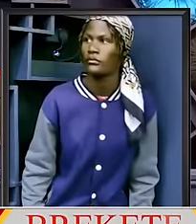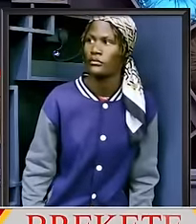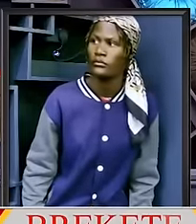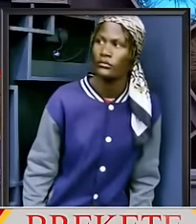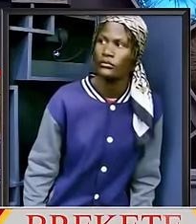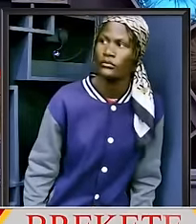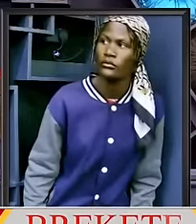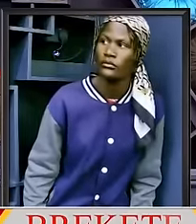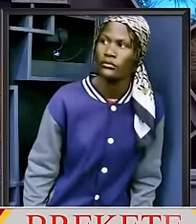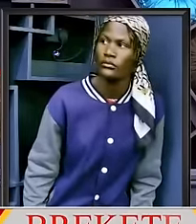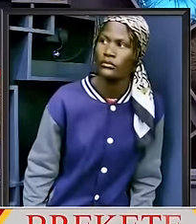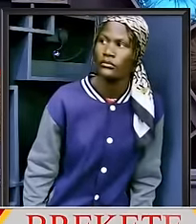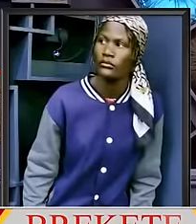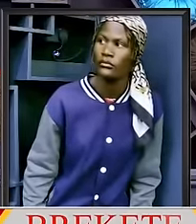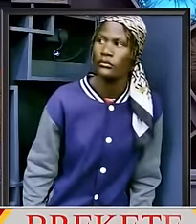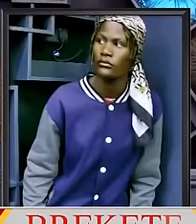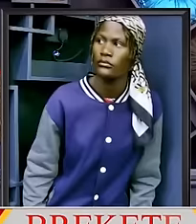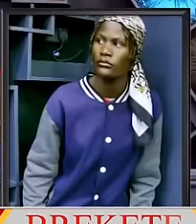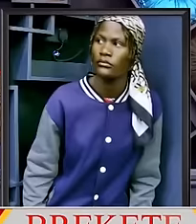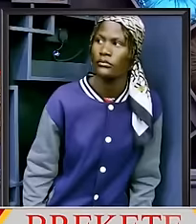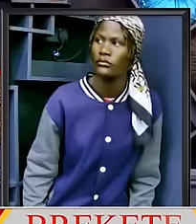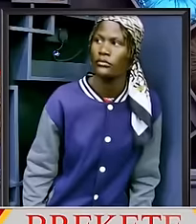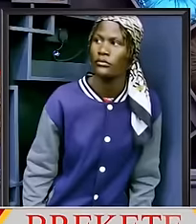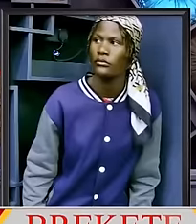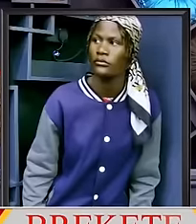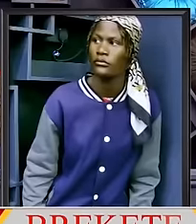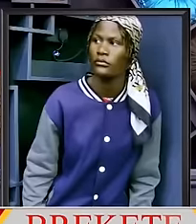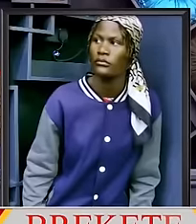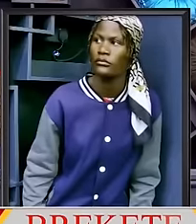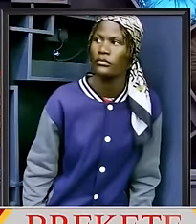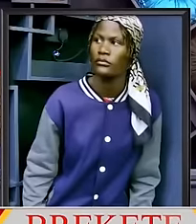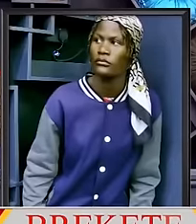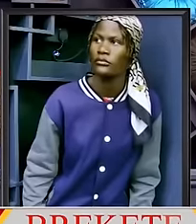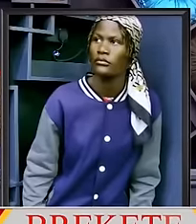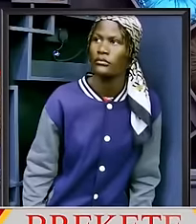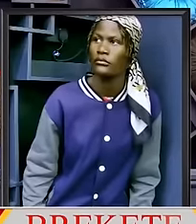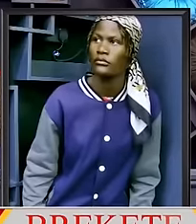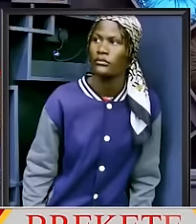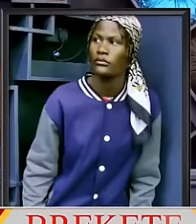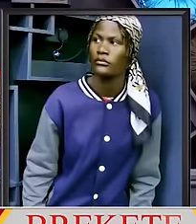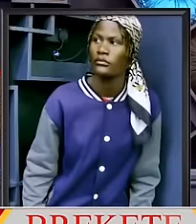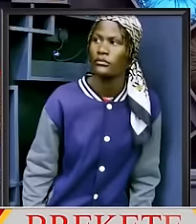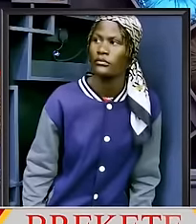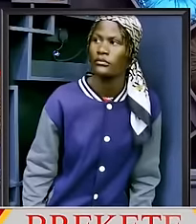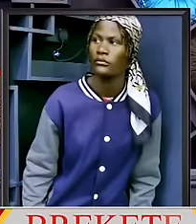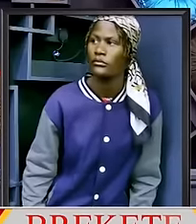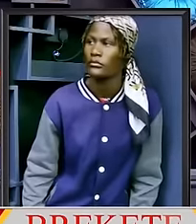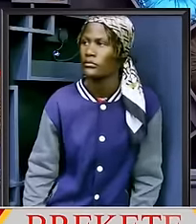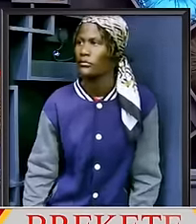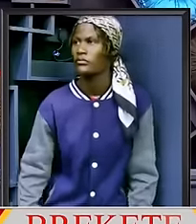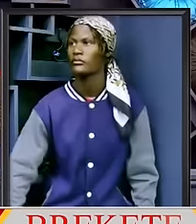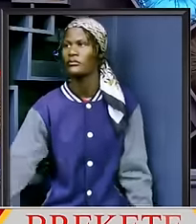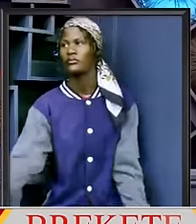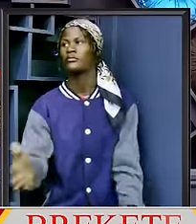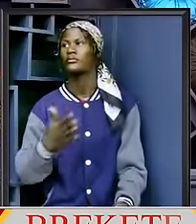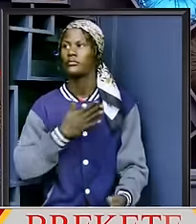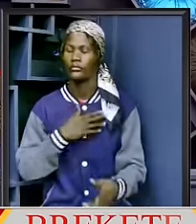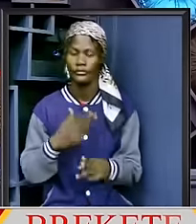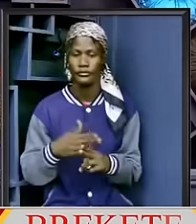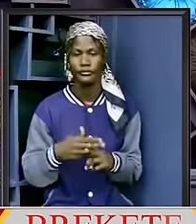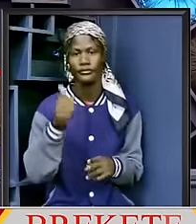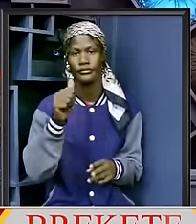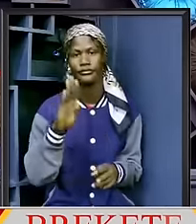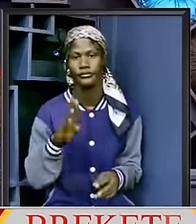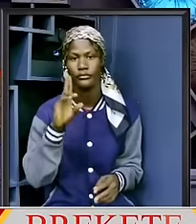Ogasa, yes. Hold the mic and talk to me, sir. Your name again? My name is Abu